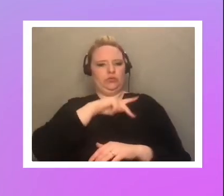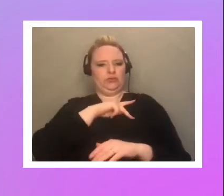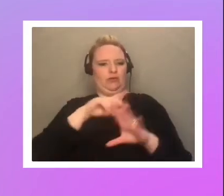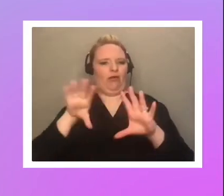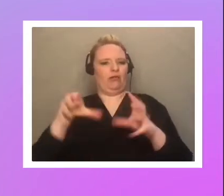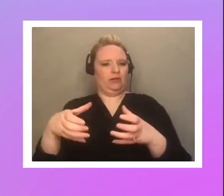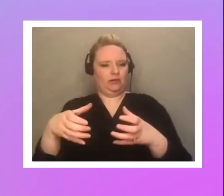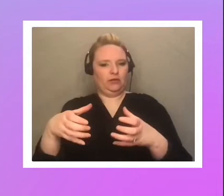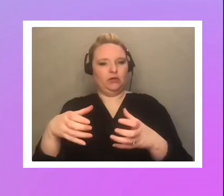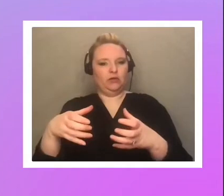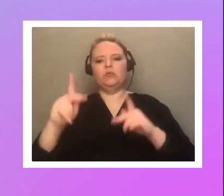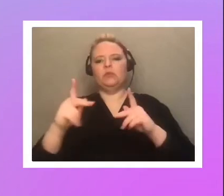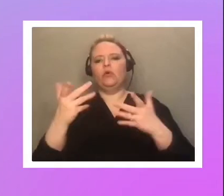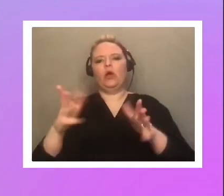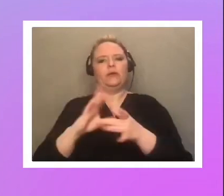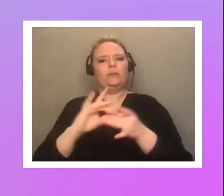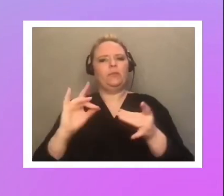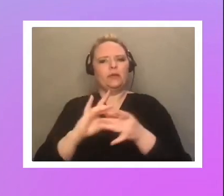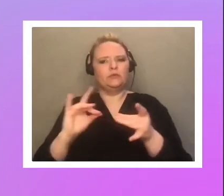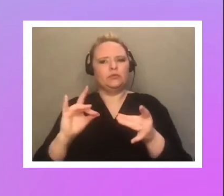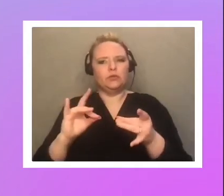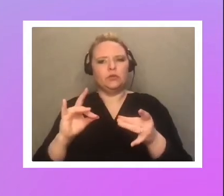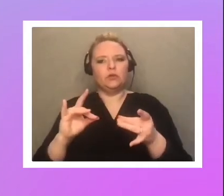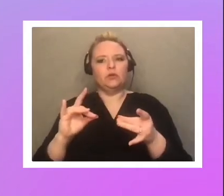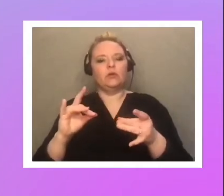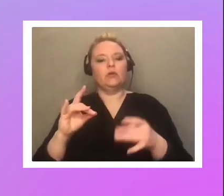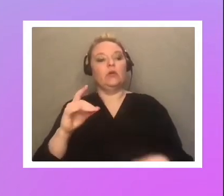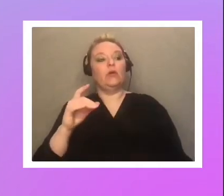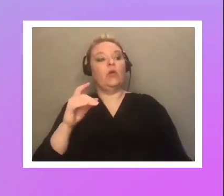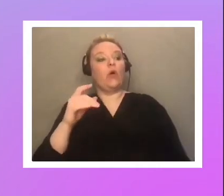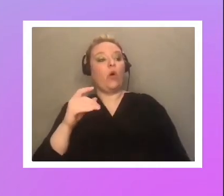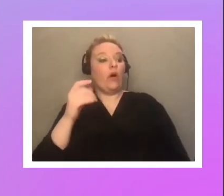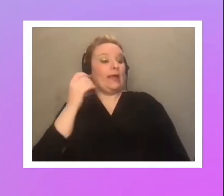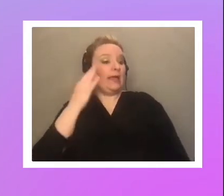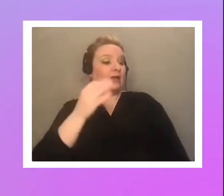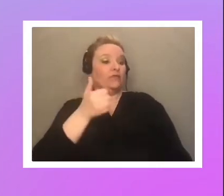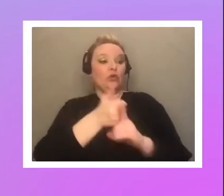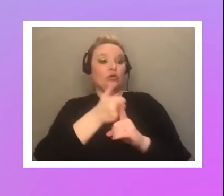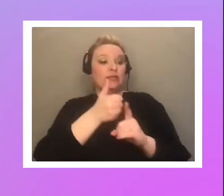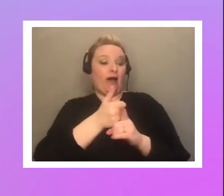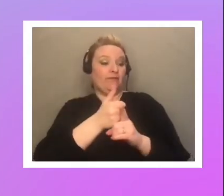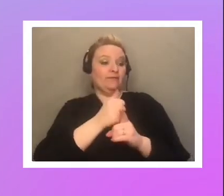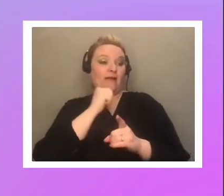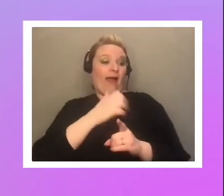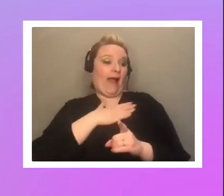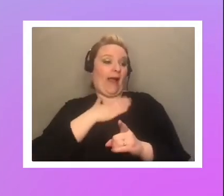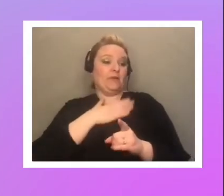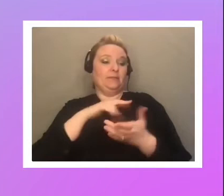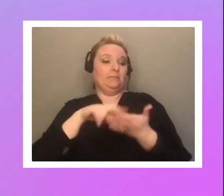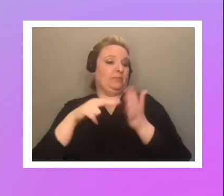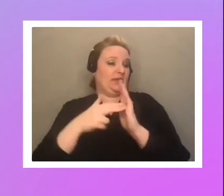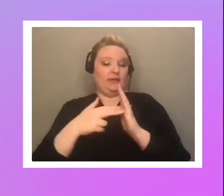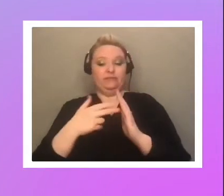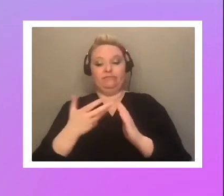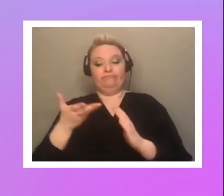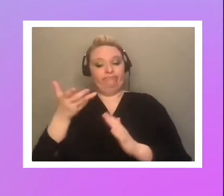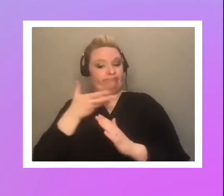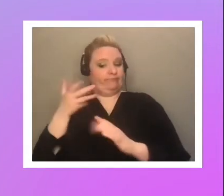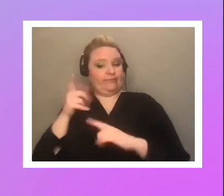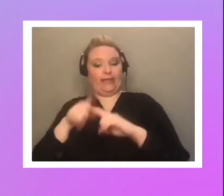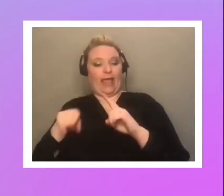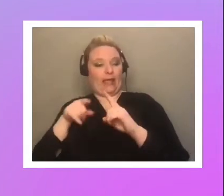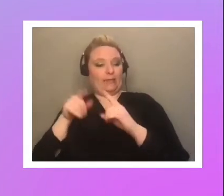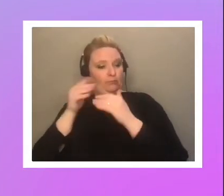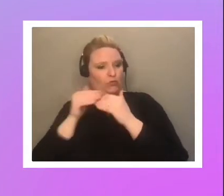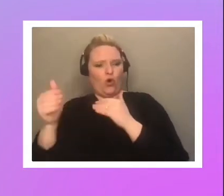People have said to me, well, I know that if you're not happy, then we can't move forward. And I have to